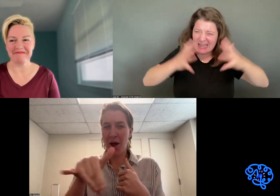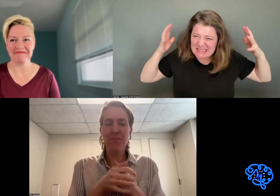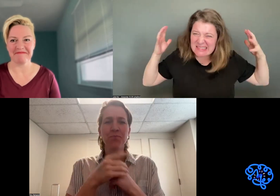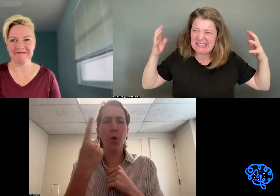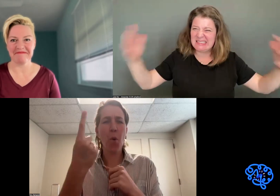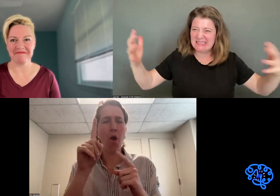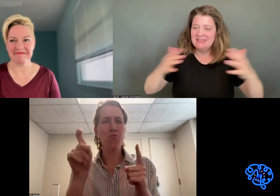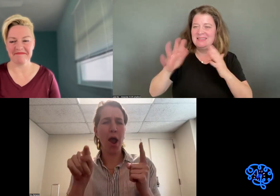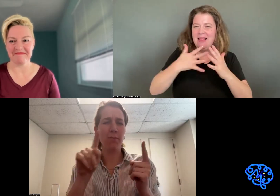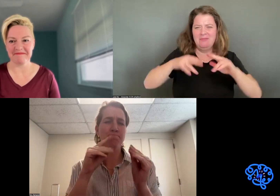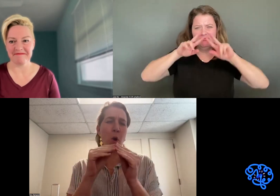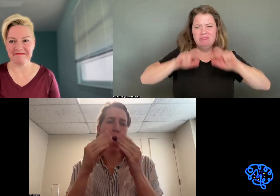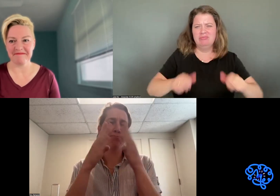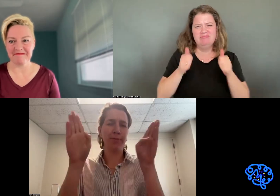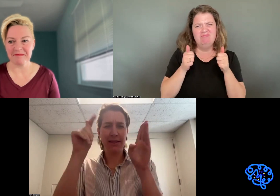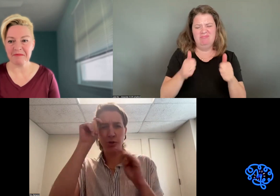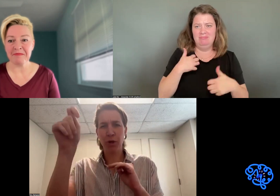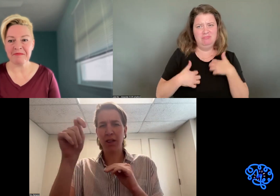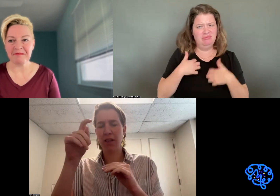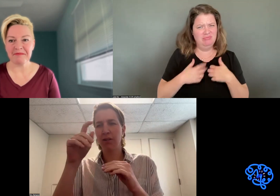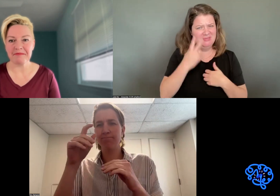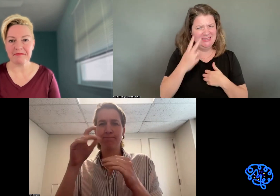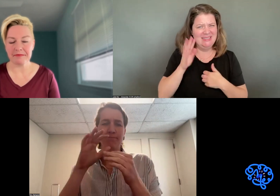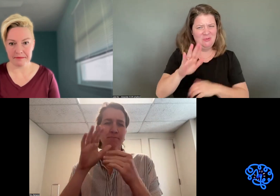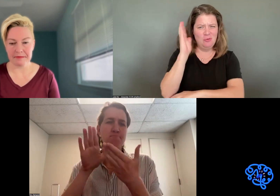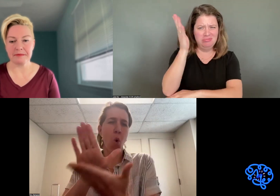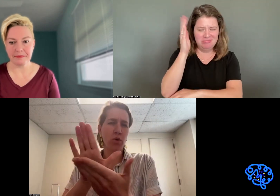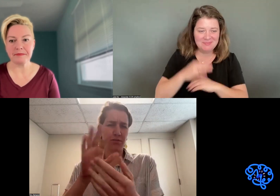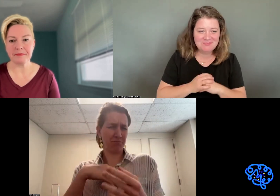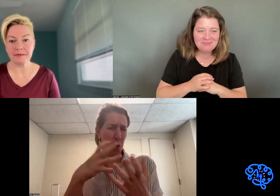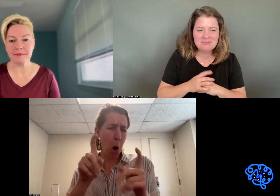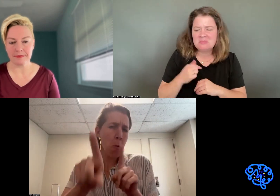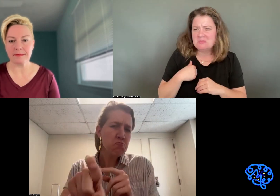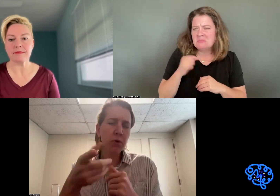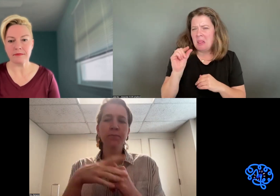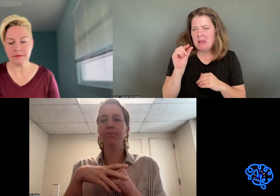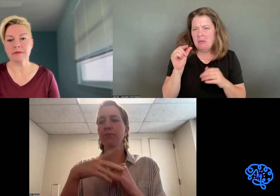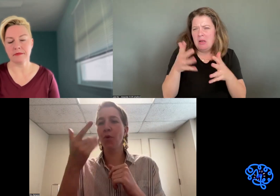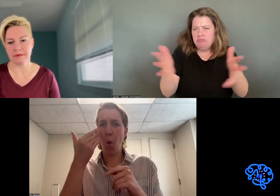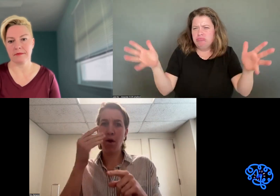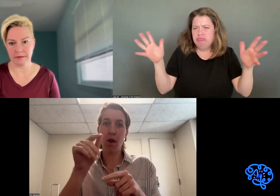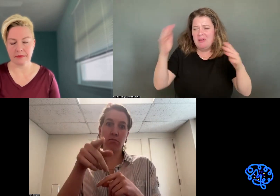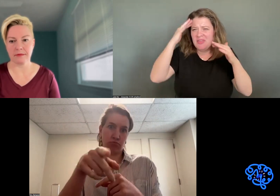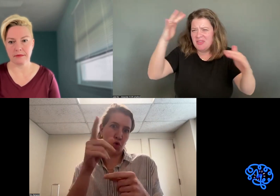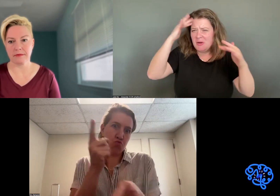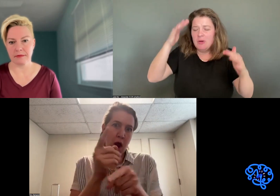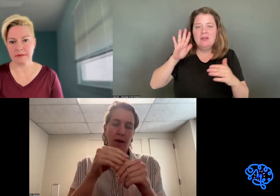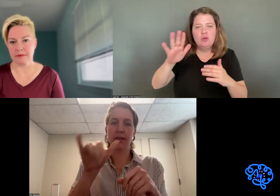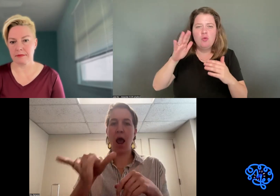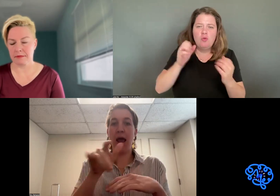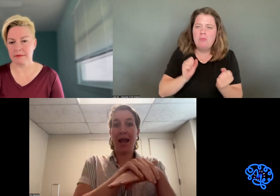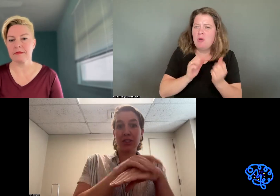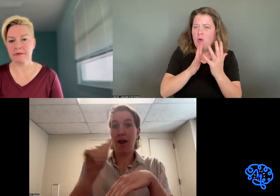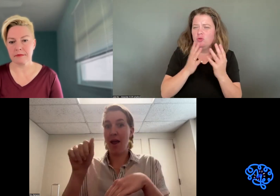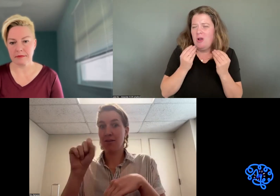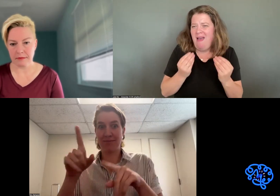language analysis, and I'm very excited to see that. One question I had was just more of a broad theoretical question regarding your approach.